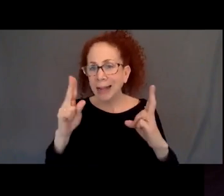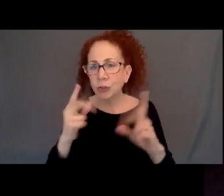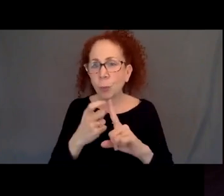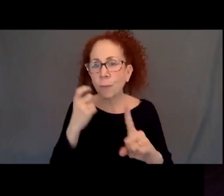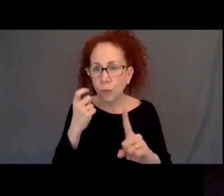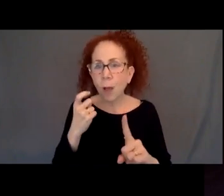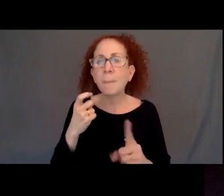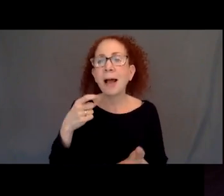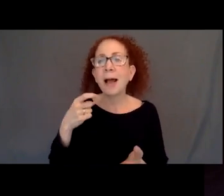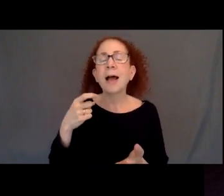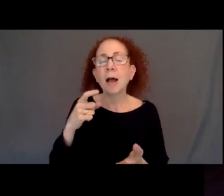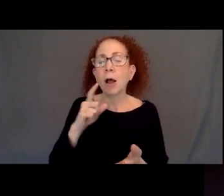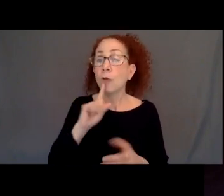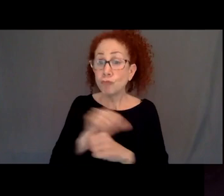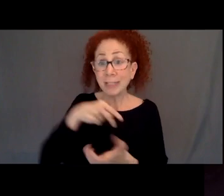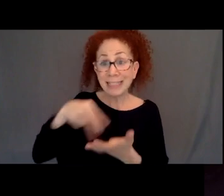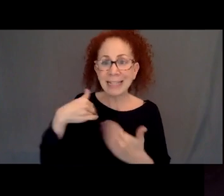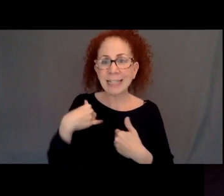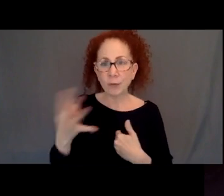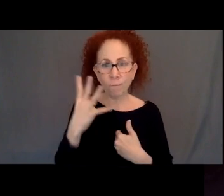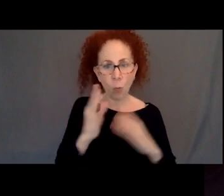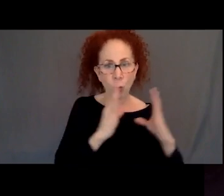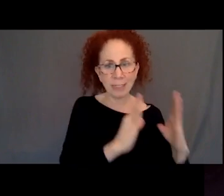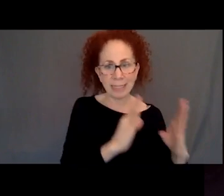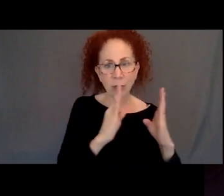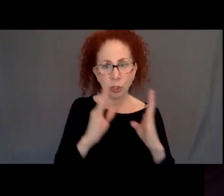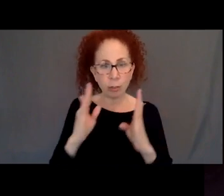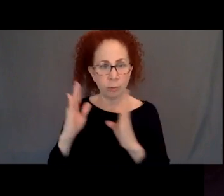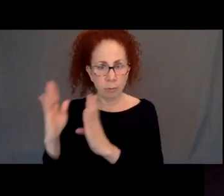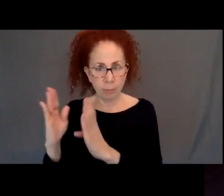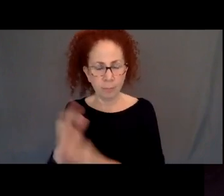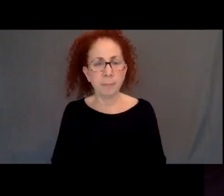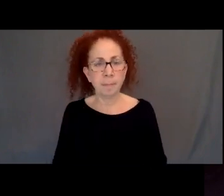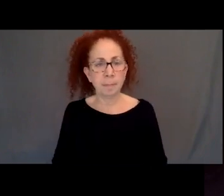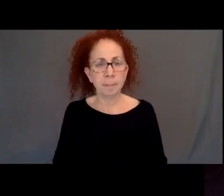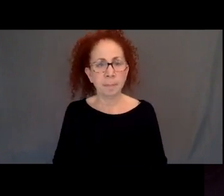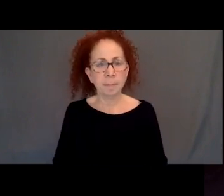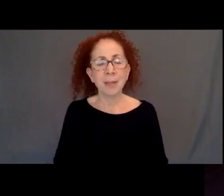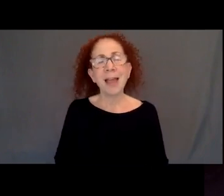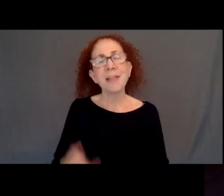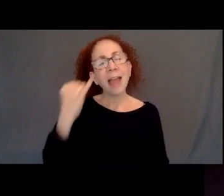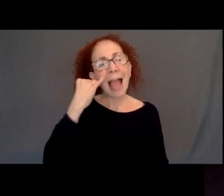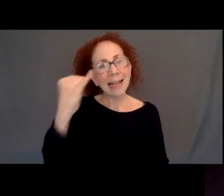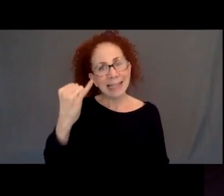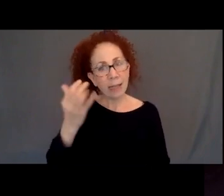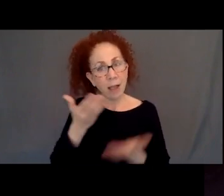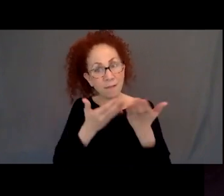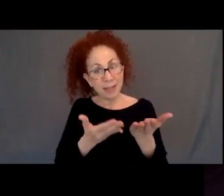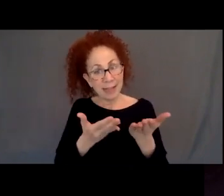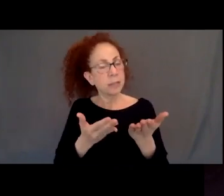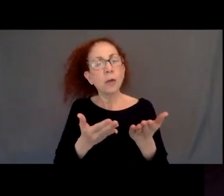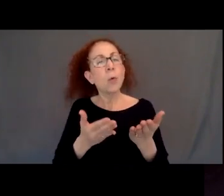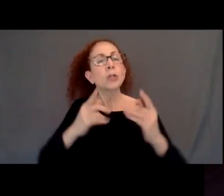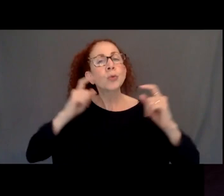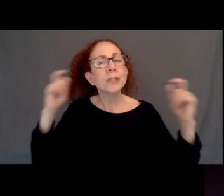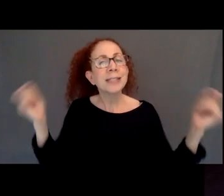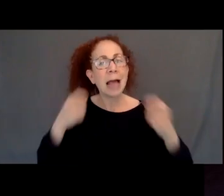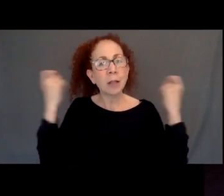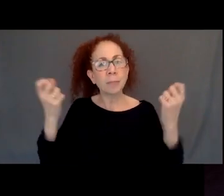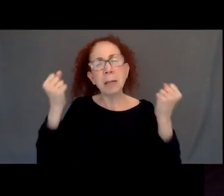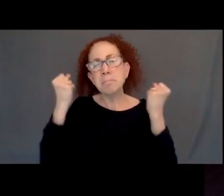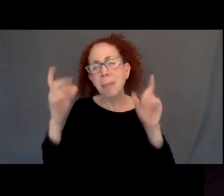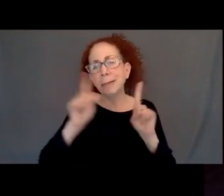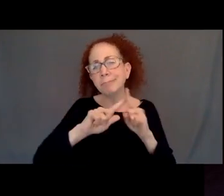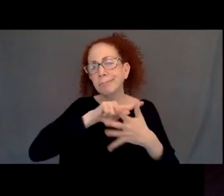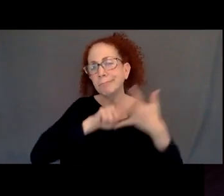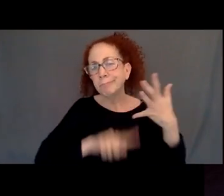piece that has four sections. And the idea of the work was to celebrate all of the many